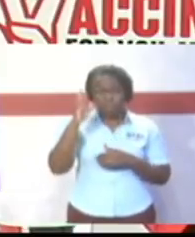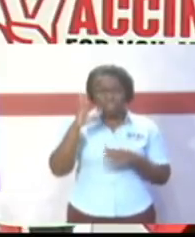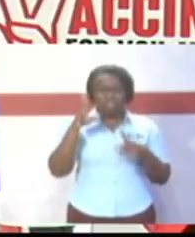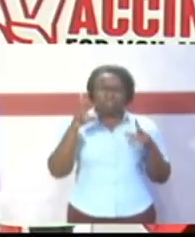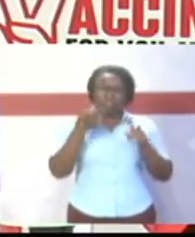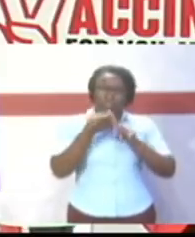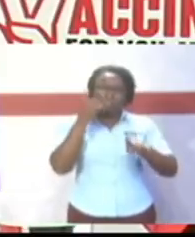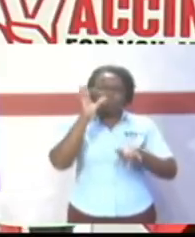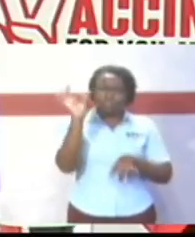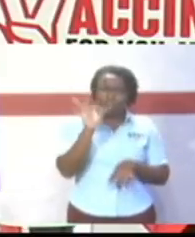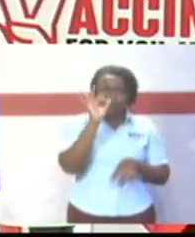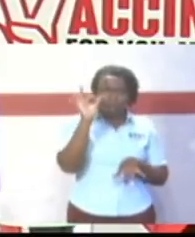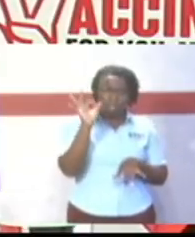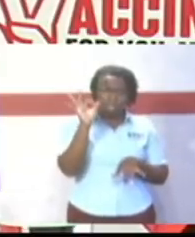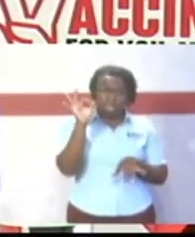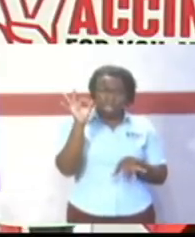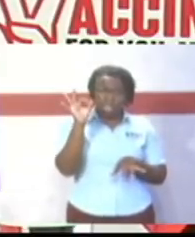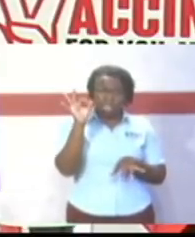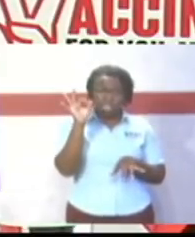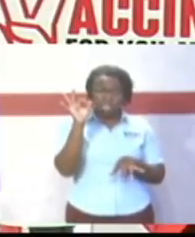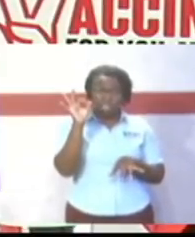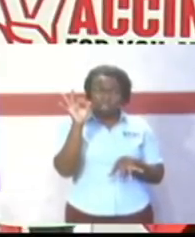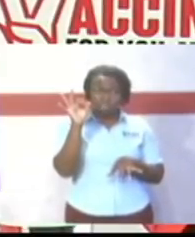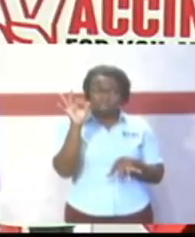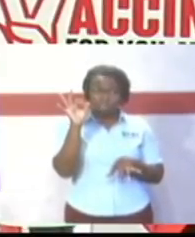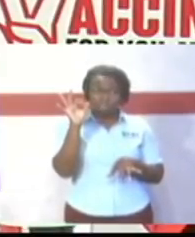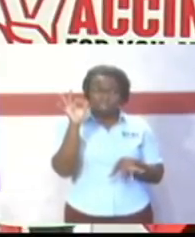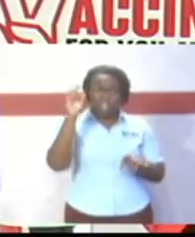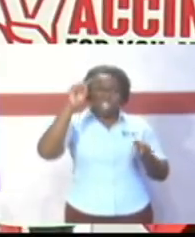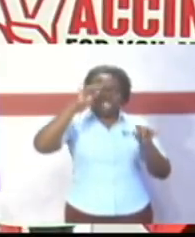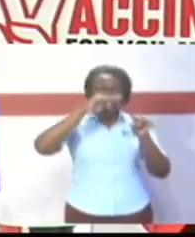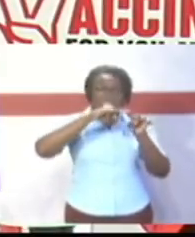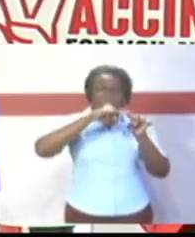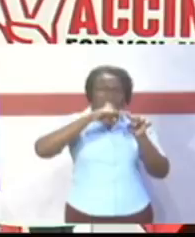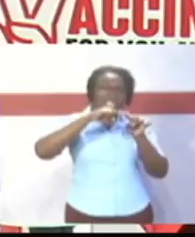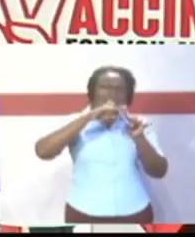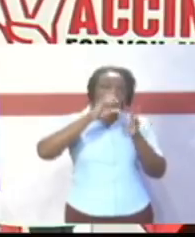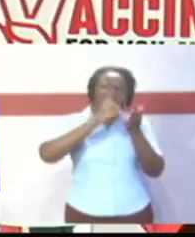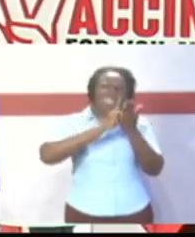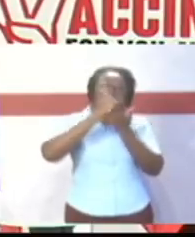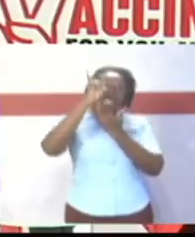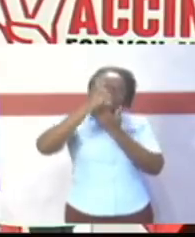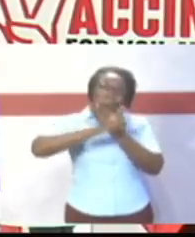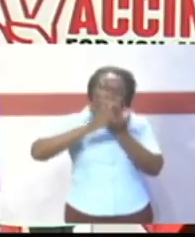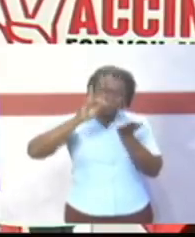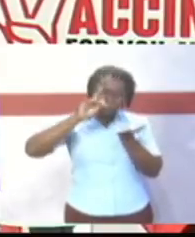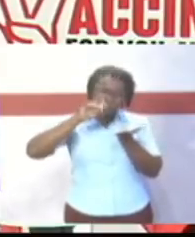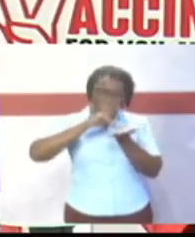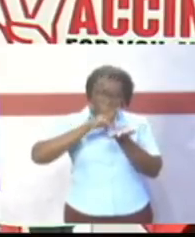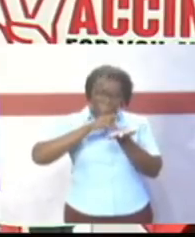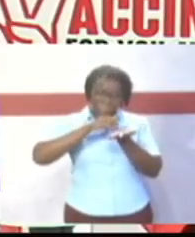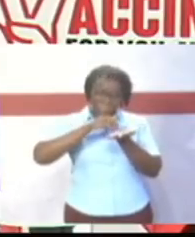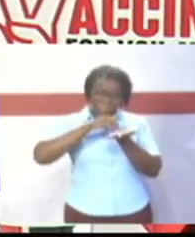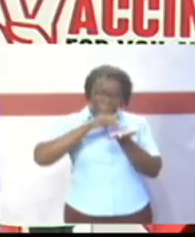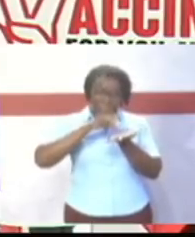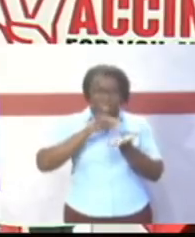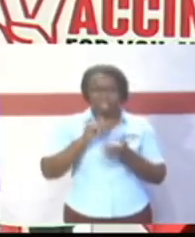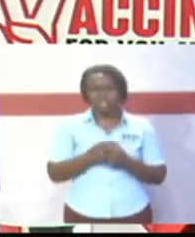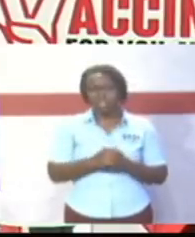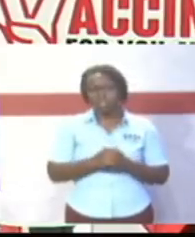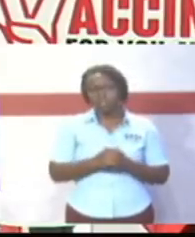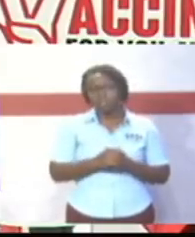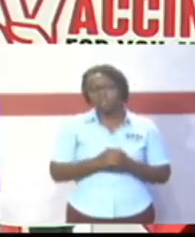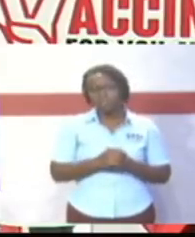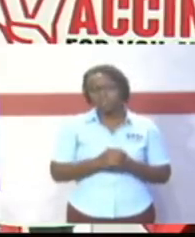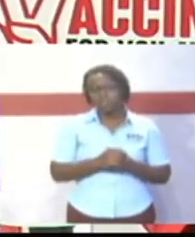Friday, which will take us about the middle of December. But vaccinations will continue throughout 109 health